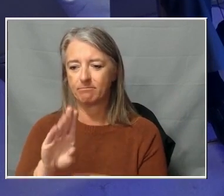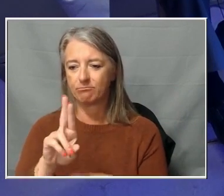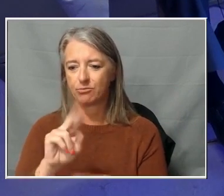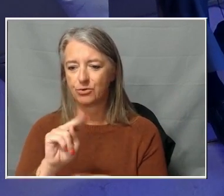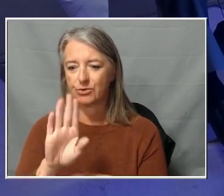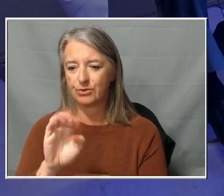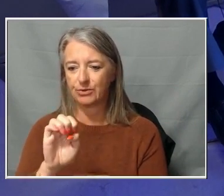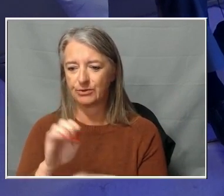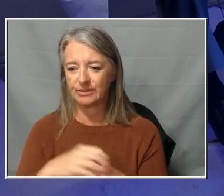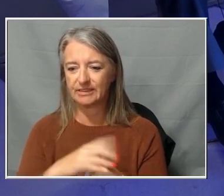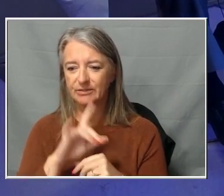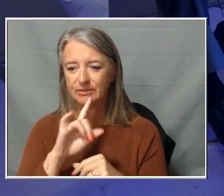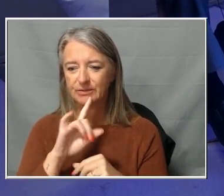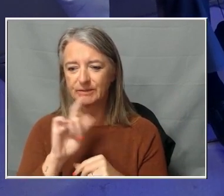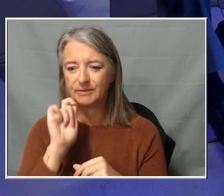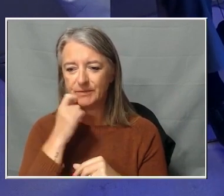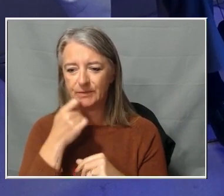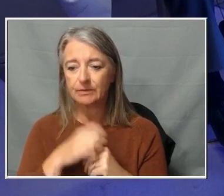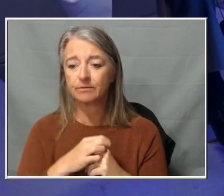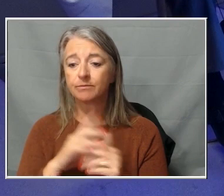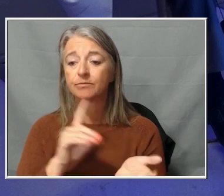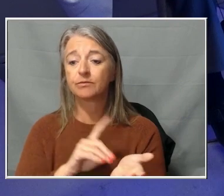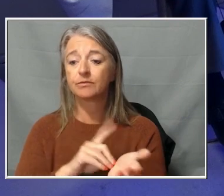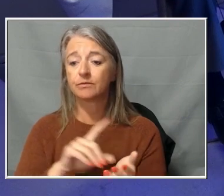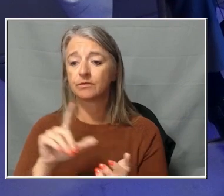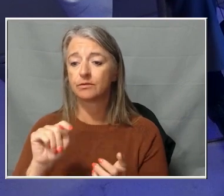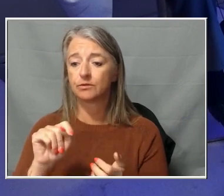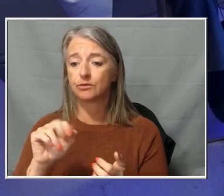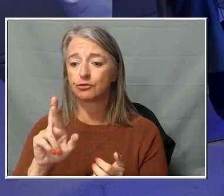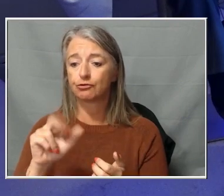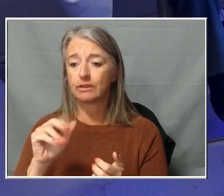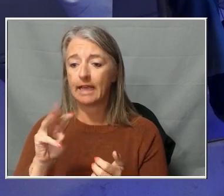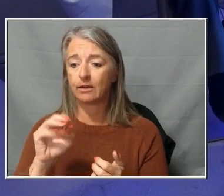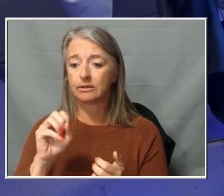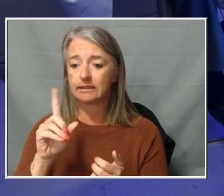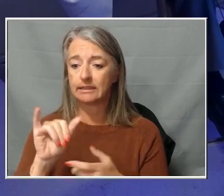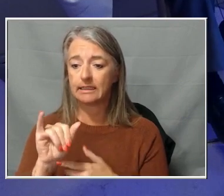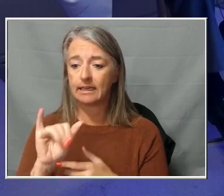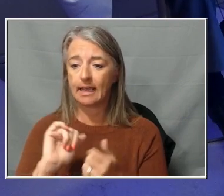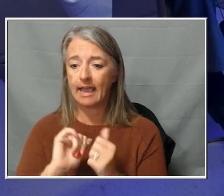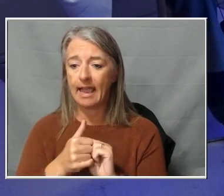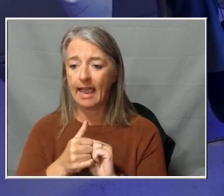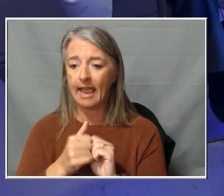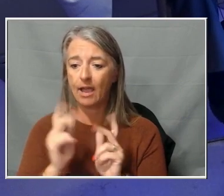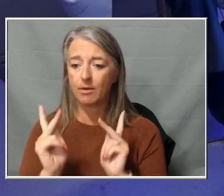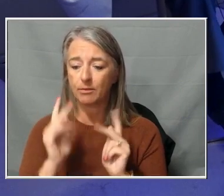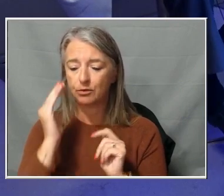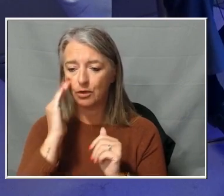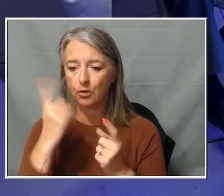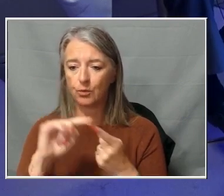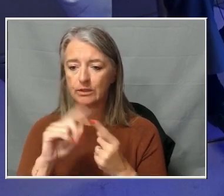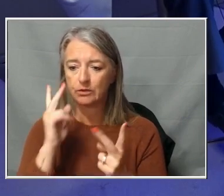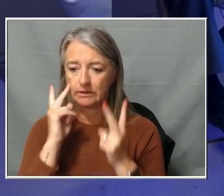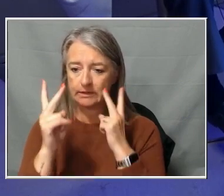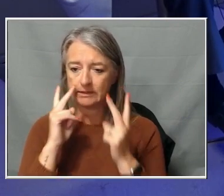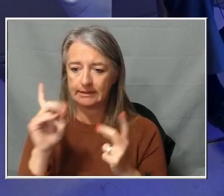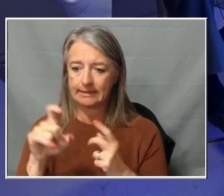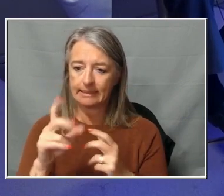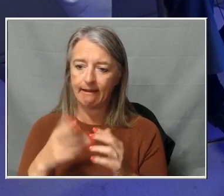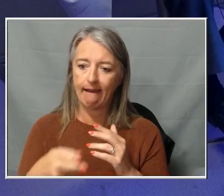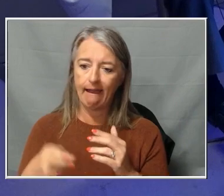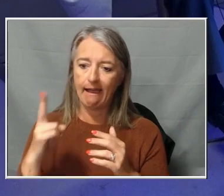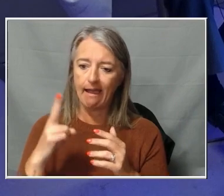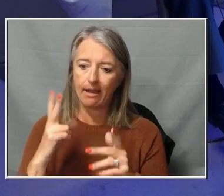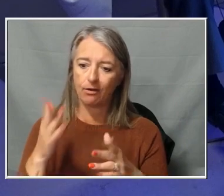that? Dr. Twardowski, Jerry wants to know, how does someone know to come see you, needing a higher level of